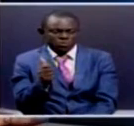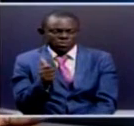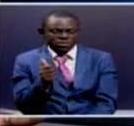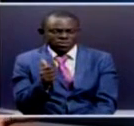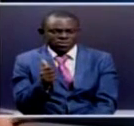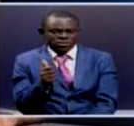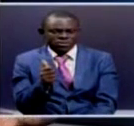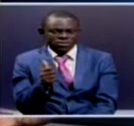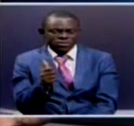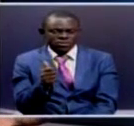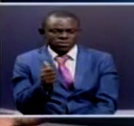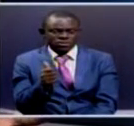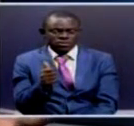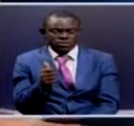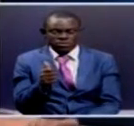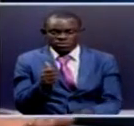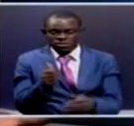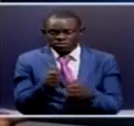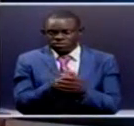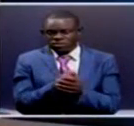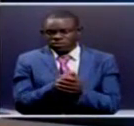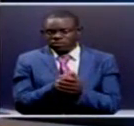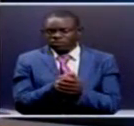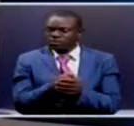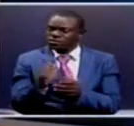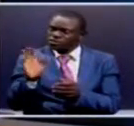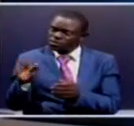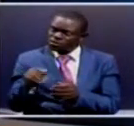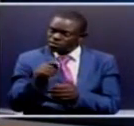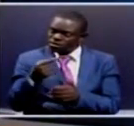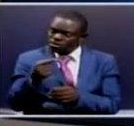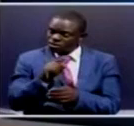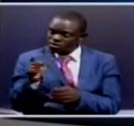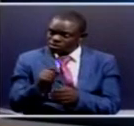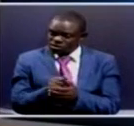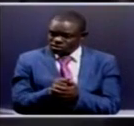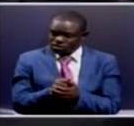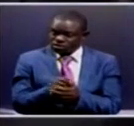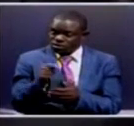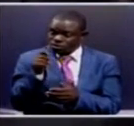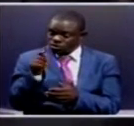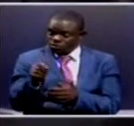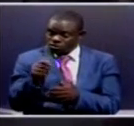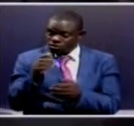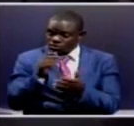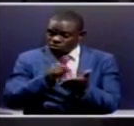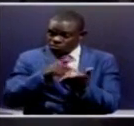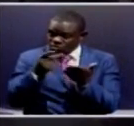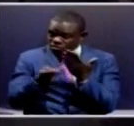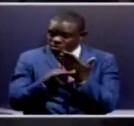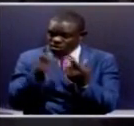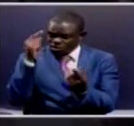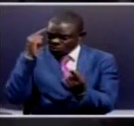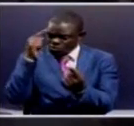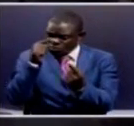course the dialogue. This has been the agenda for, this has been Gravazio. There is nothing about this agenda. This has been the agenda, rather